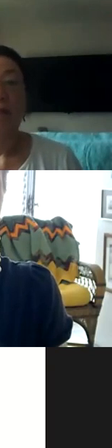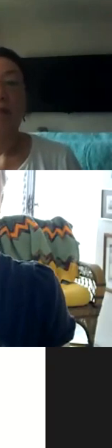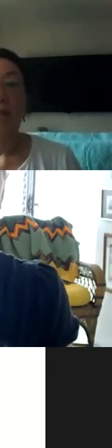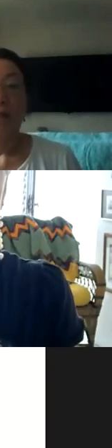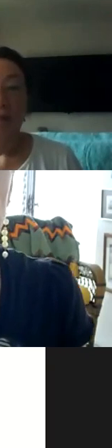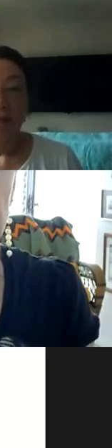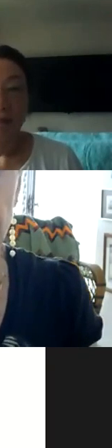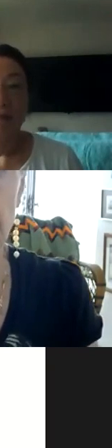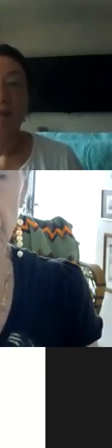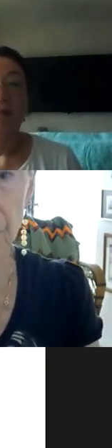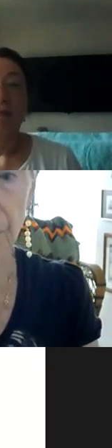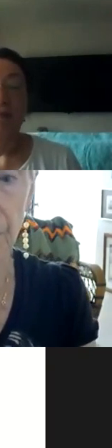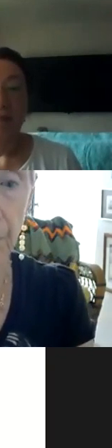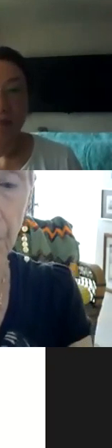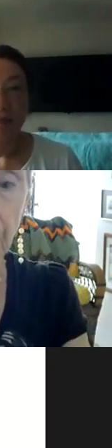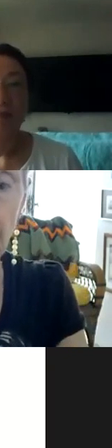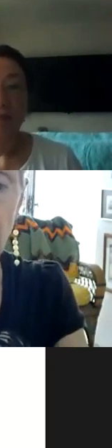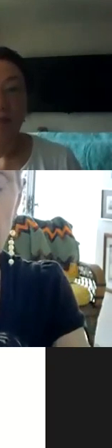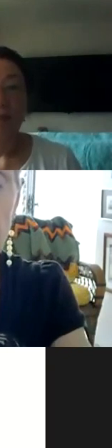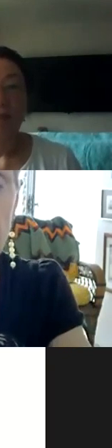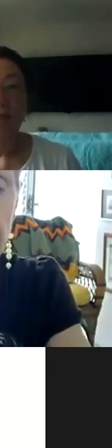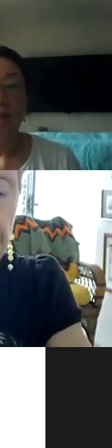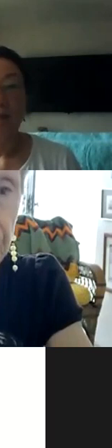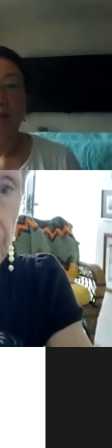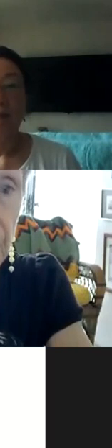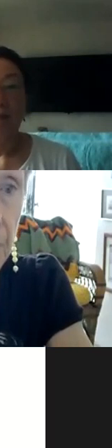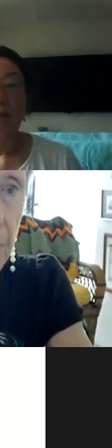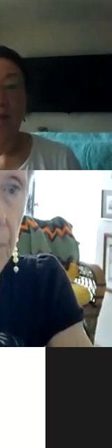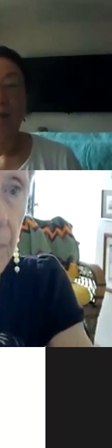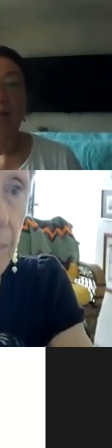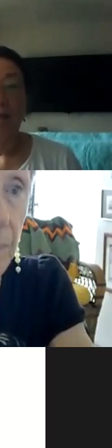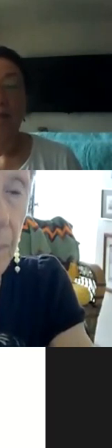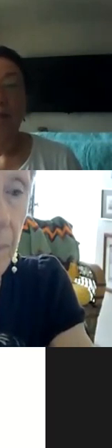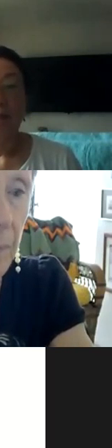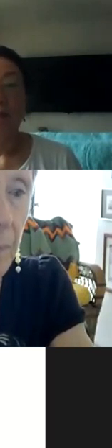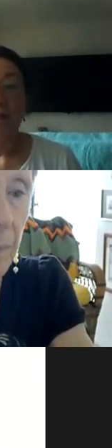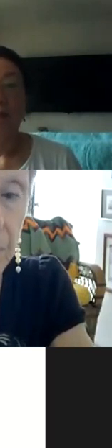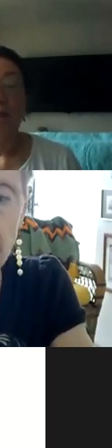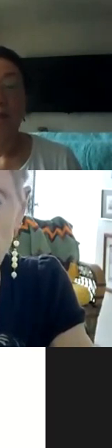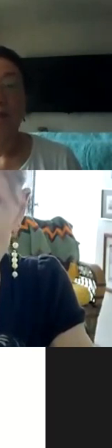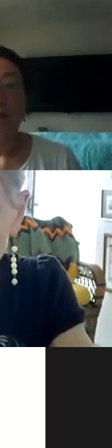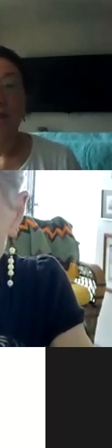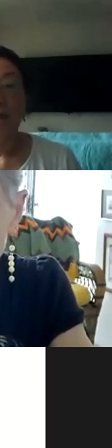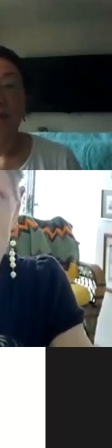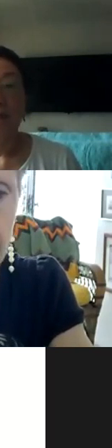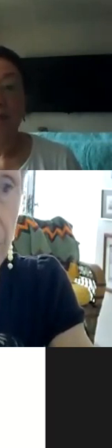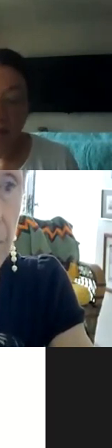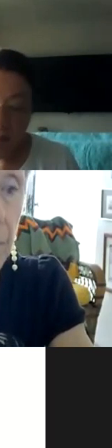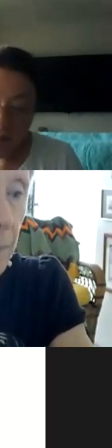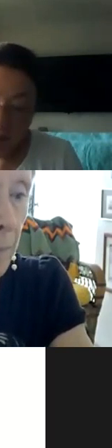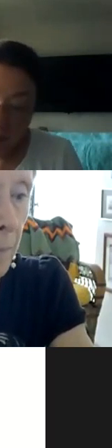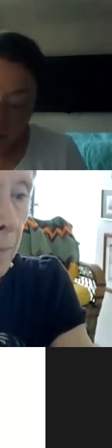there. This is quite an extensive list. There's a lot of people have set up different sites. So I can't pick just one, but